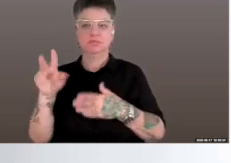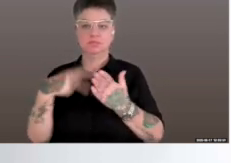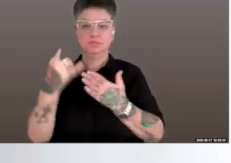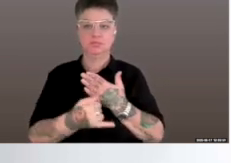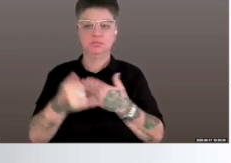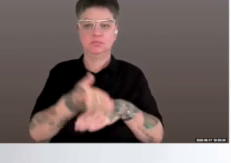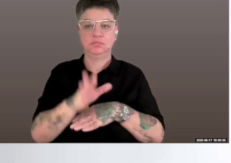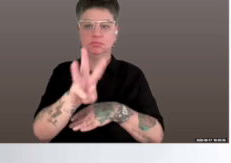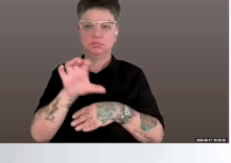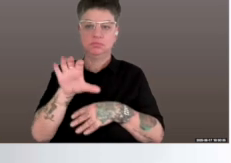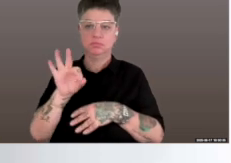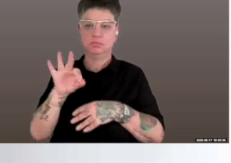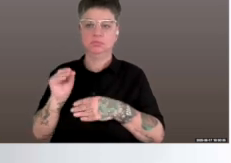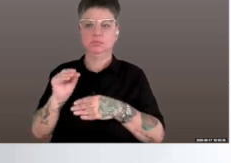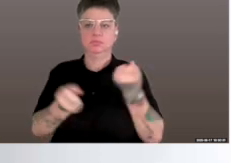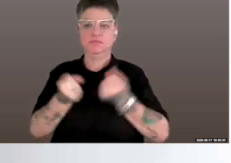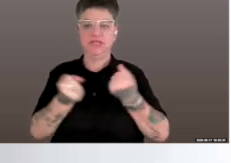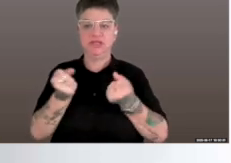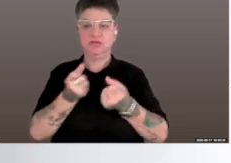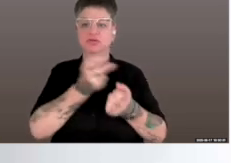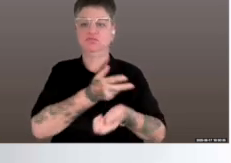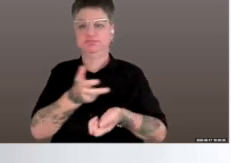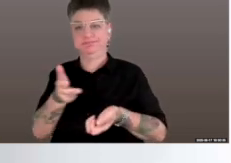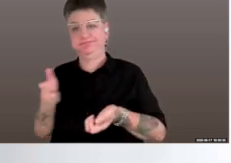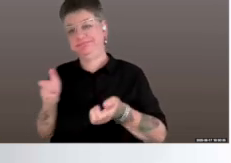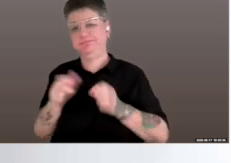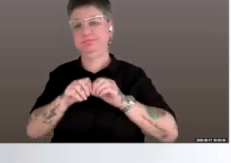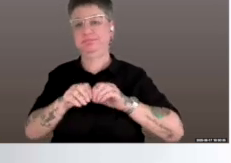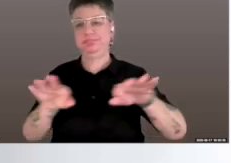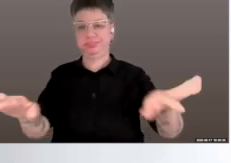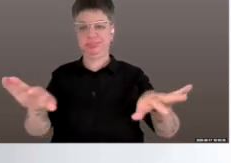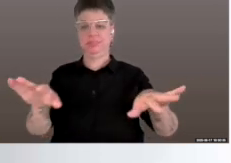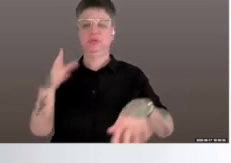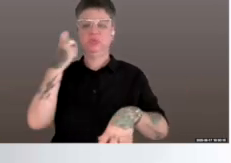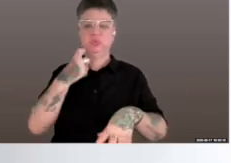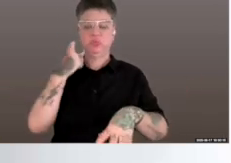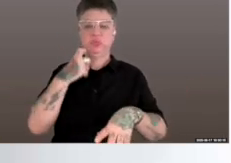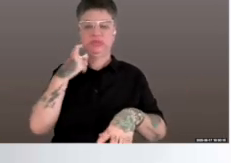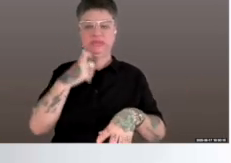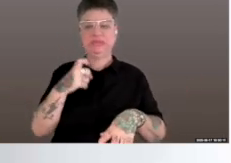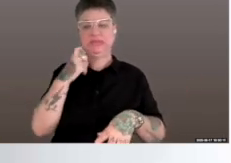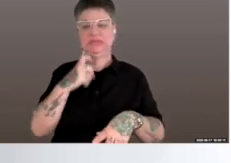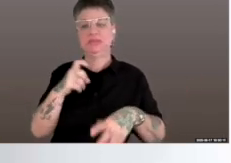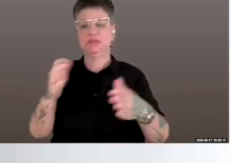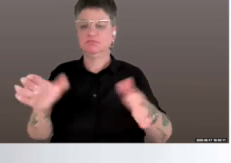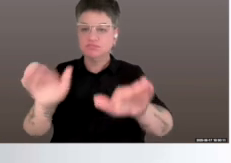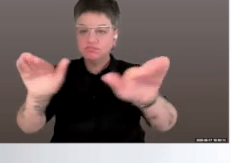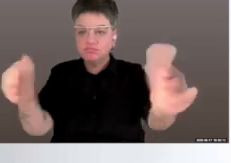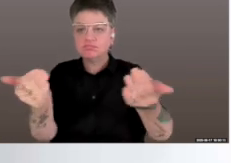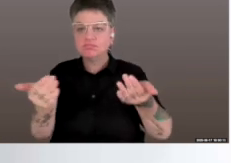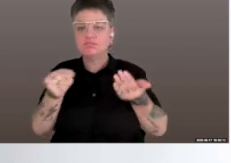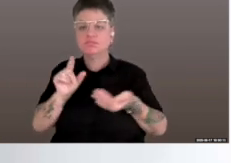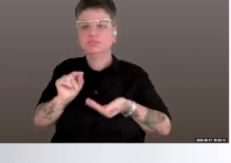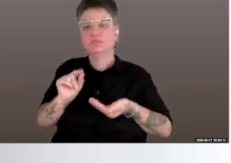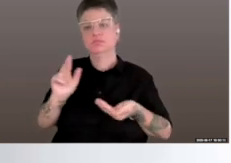projects. The Zero-Emission School Bus and Infrastructure Project, or ZESB, is a